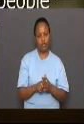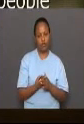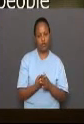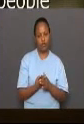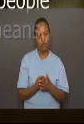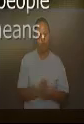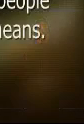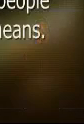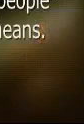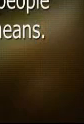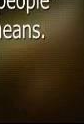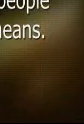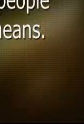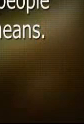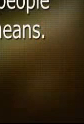Begin.